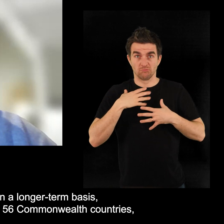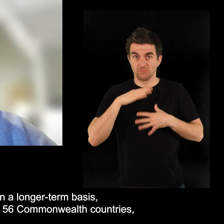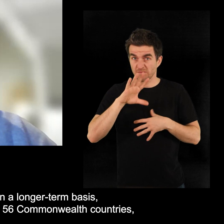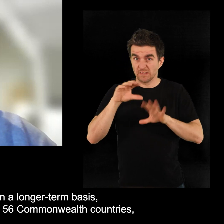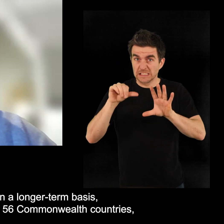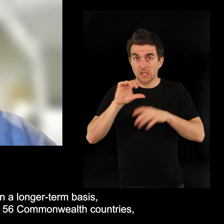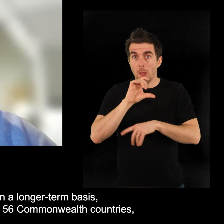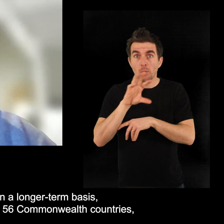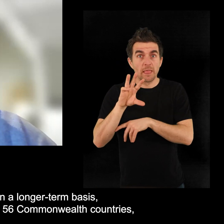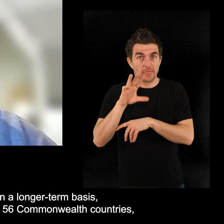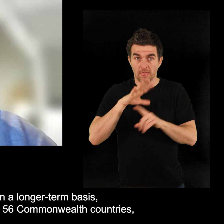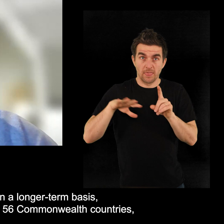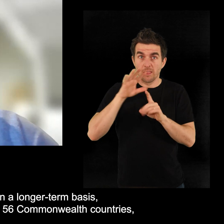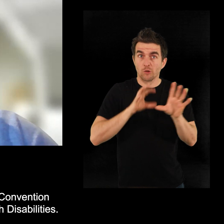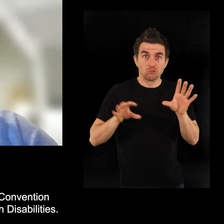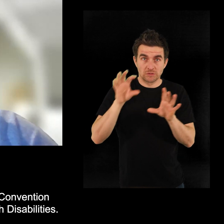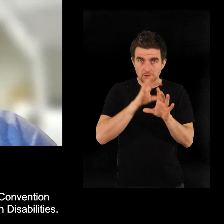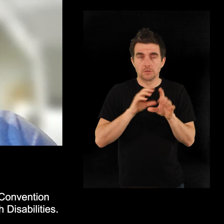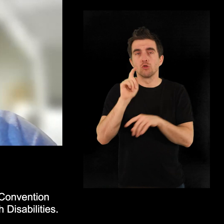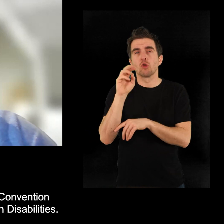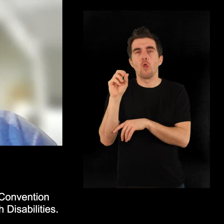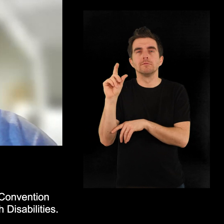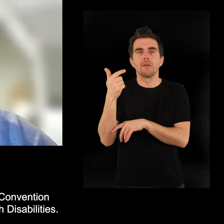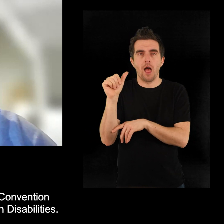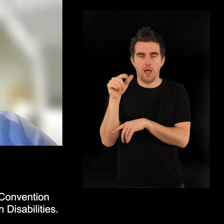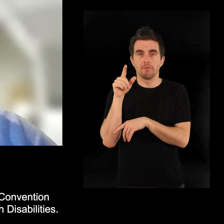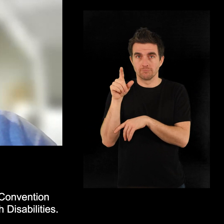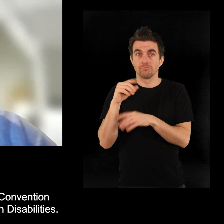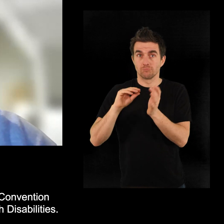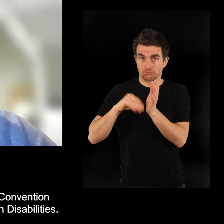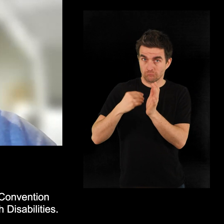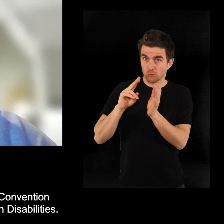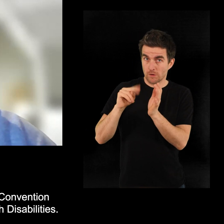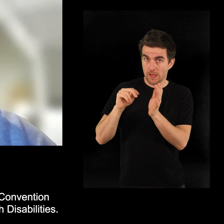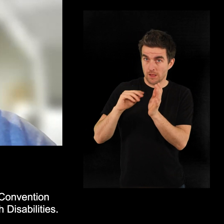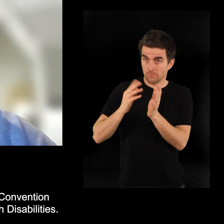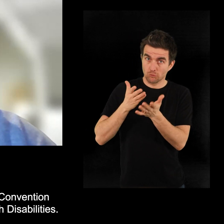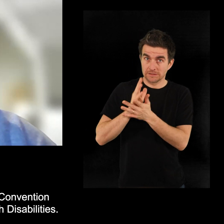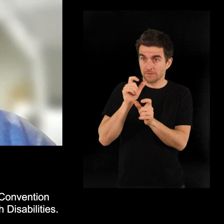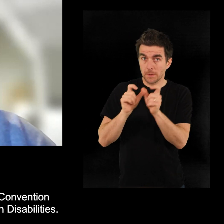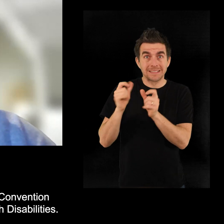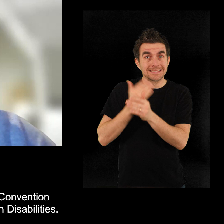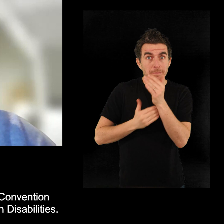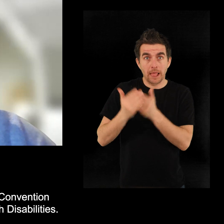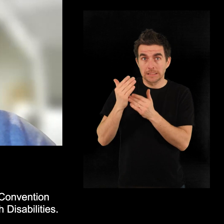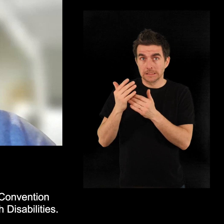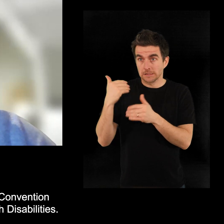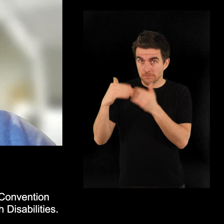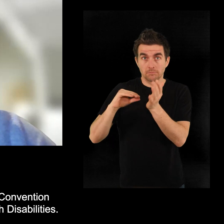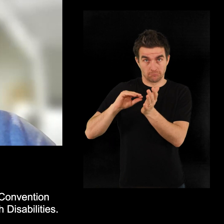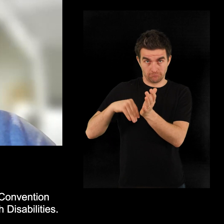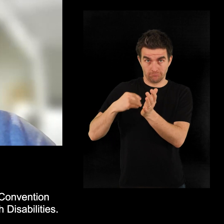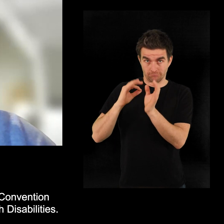all but one of the 56 Commonwealth countries, Tonga, have ratified the United Nations Convention on the Rights of Persons